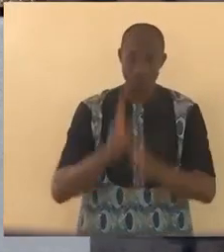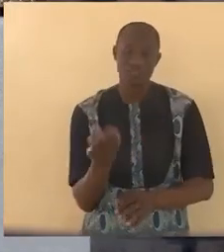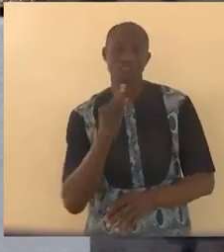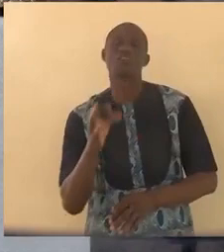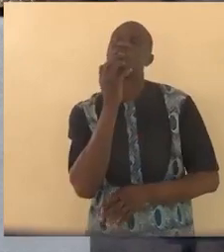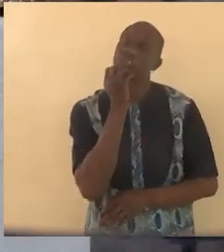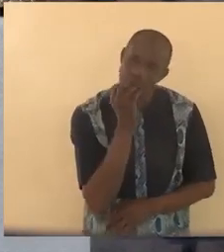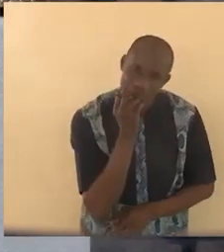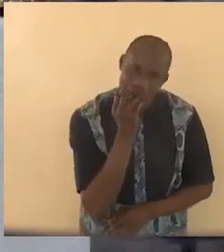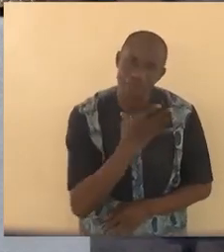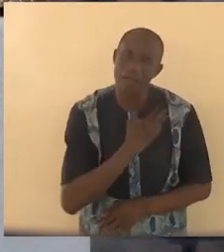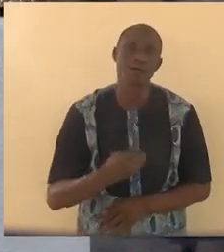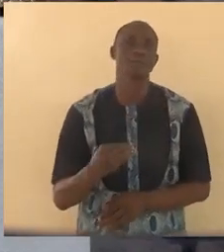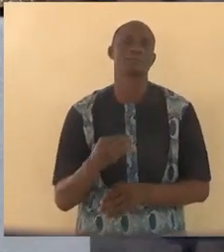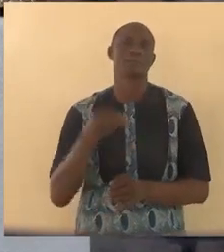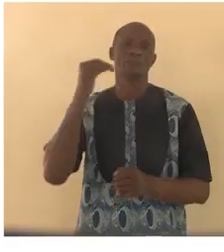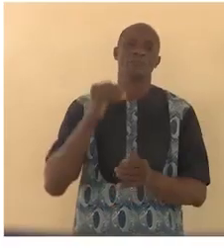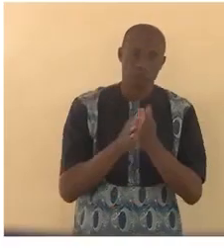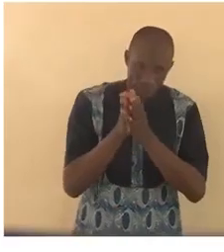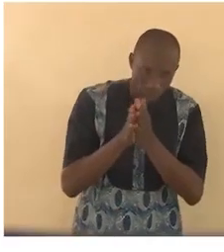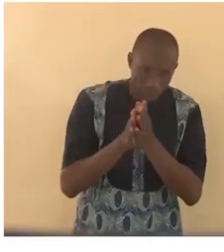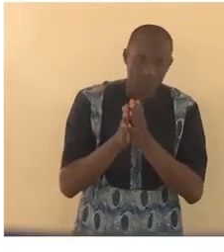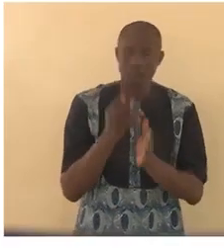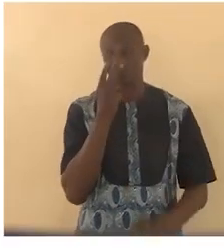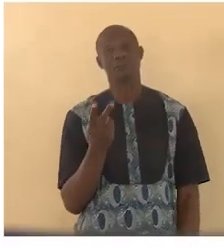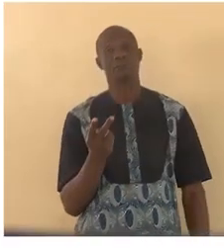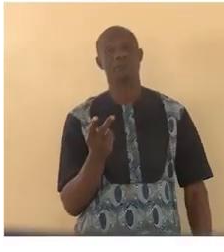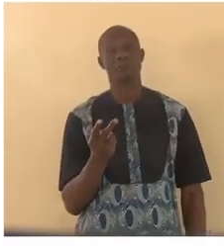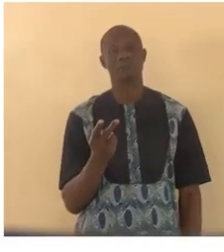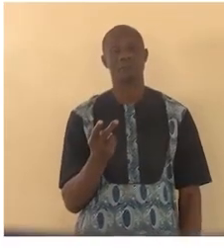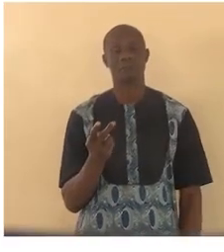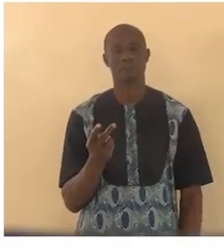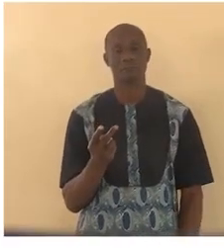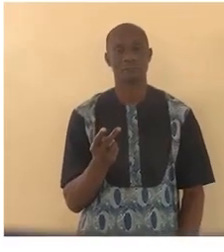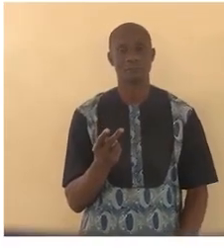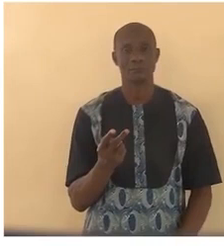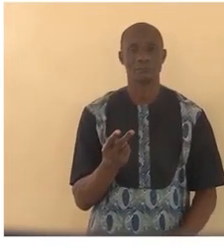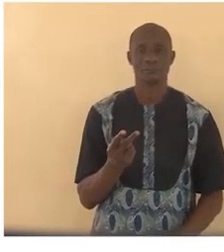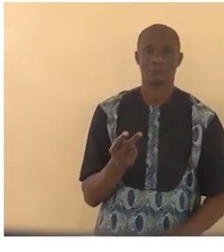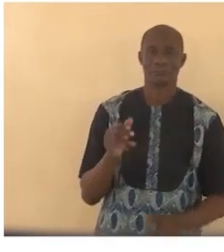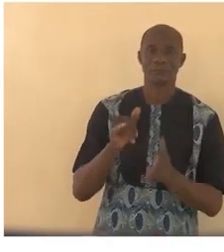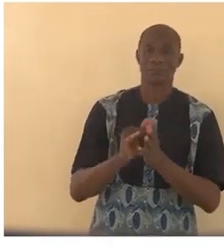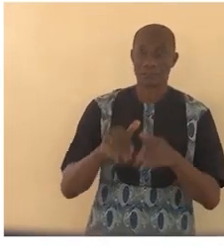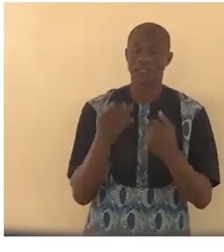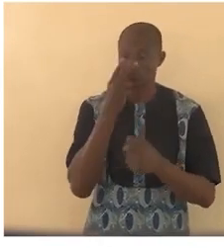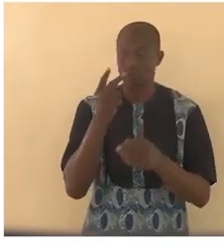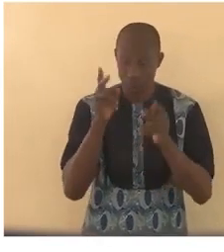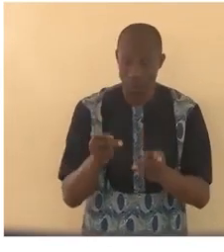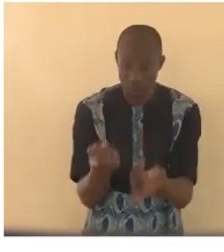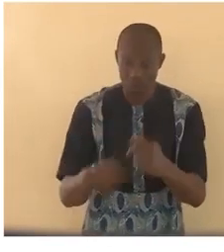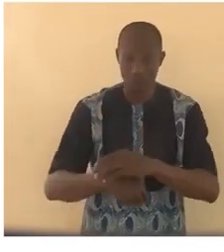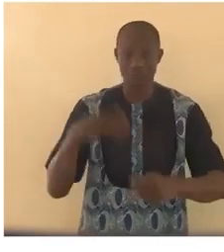slaves of acquisitiveness and endless ambition. You see what we do. Is that not how we see people coming from ShopRite?